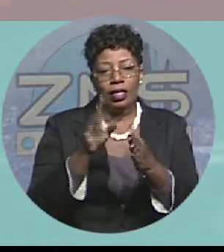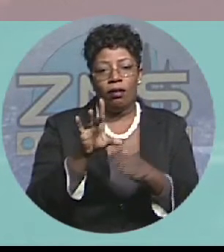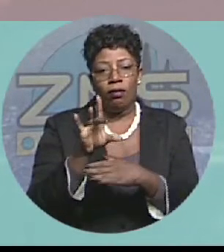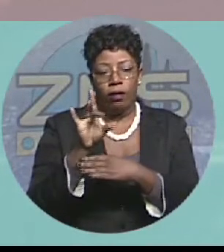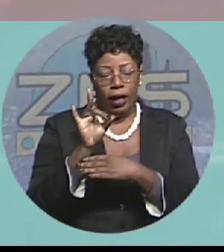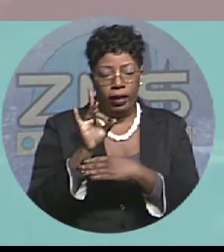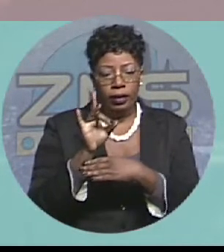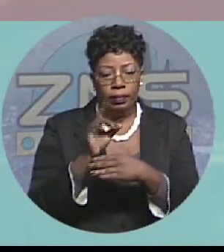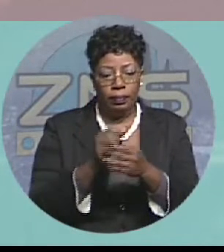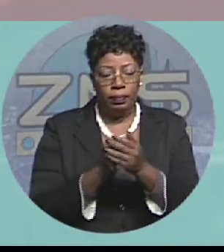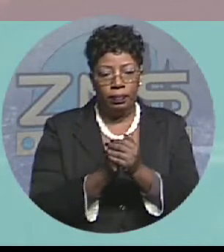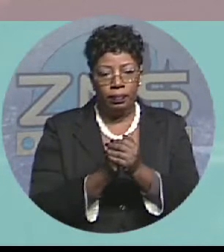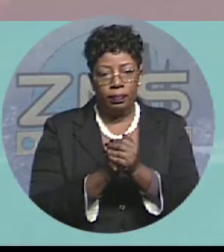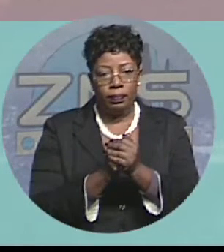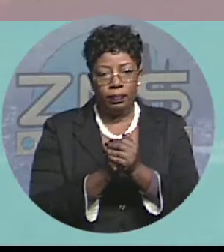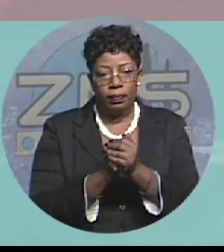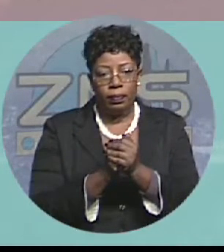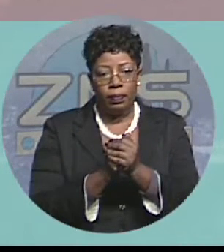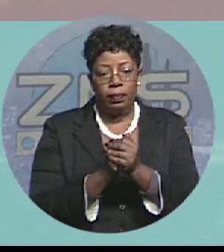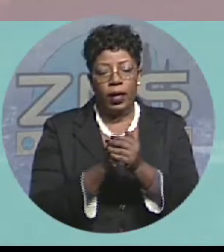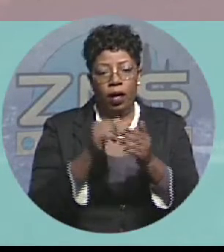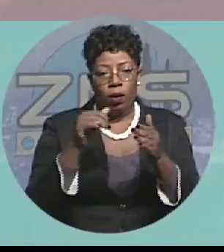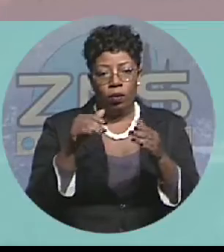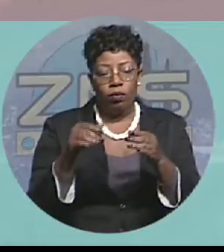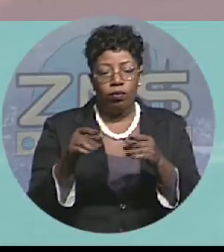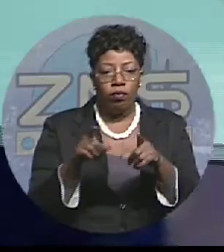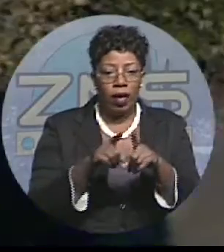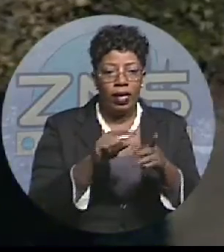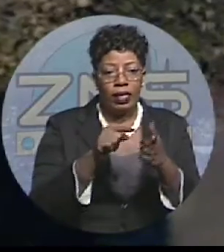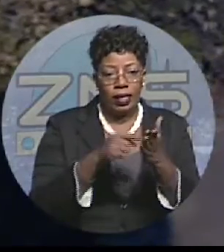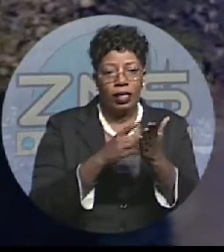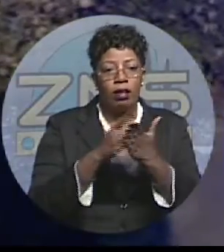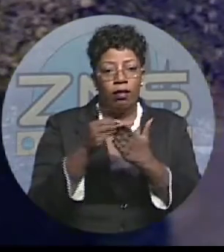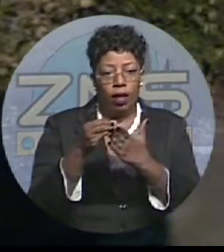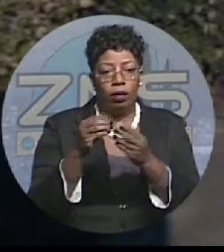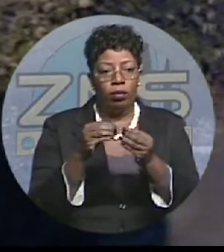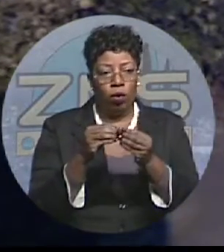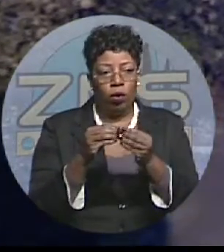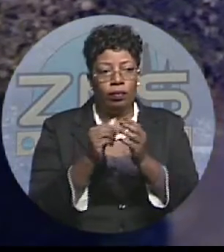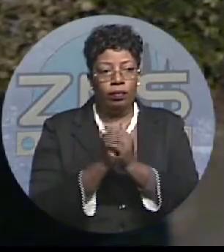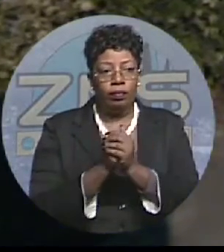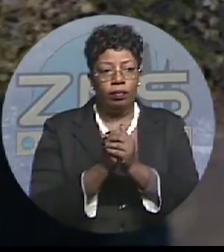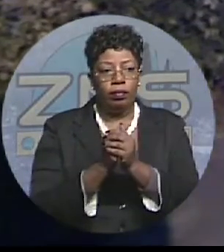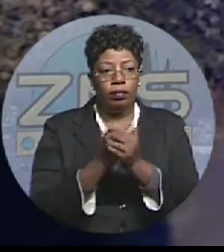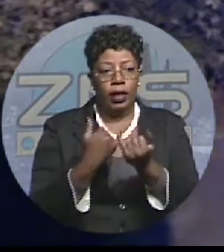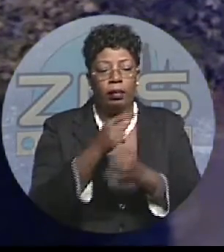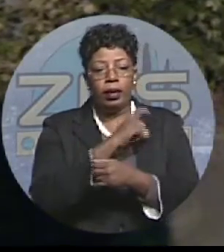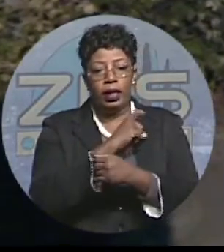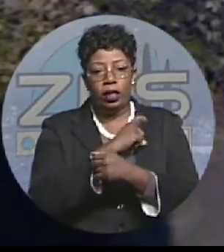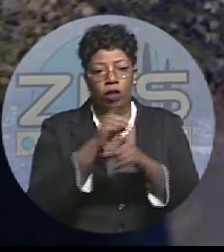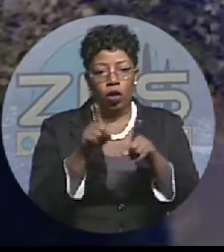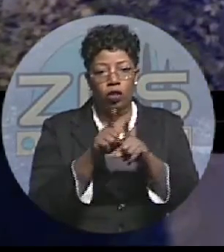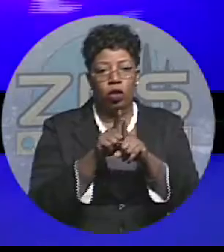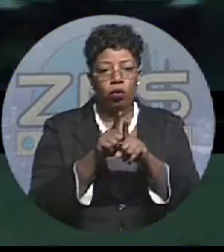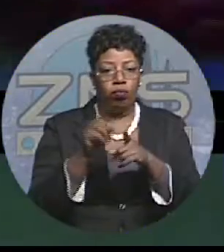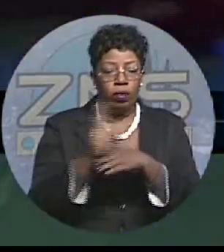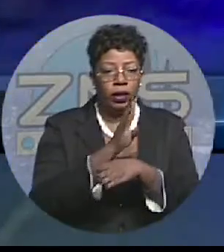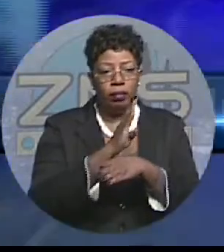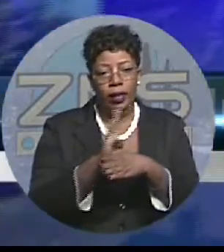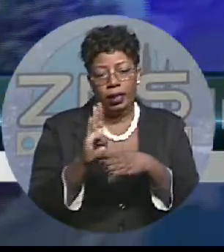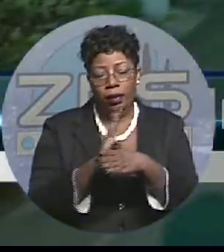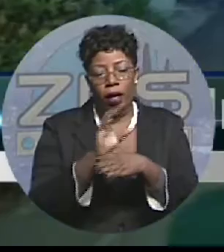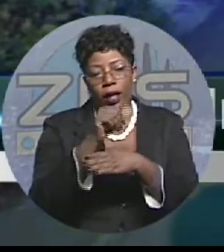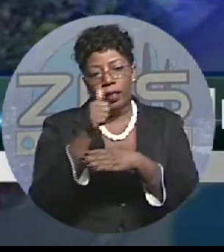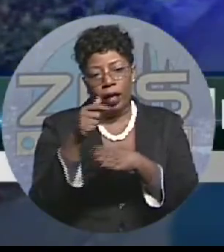and find, and of course, as the situation develops. Back here in the Capitol, police also had their hands busy with yet